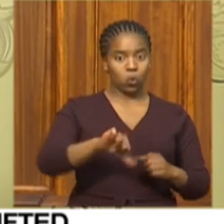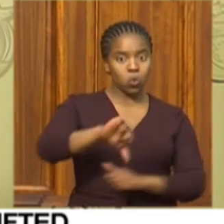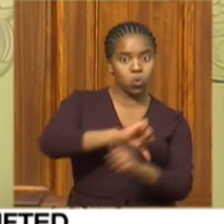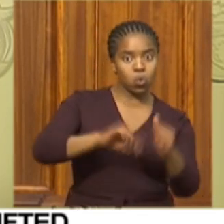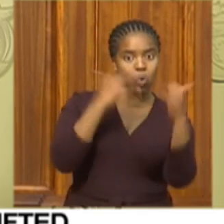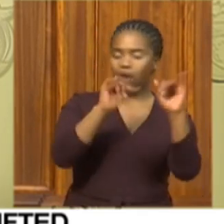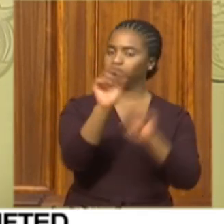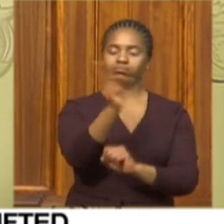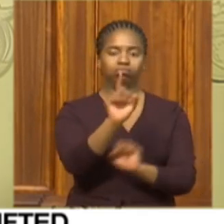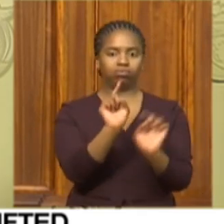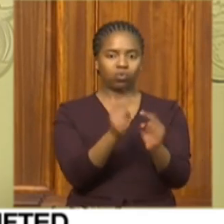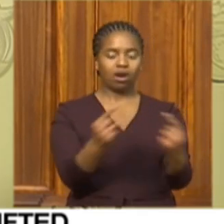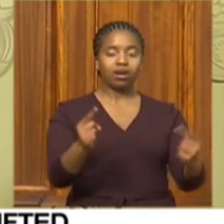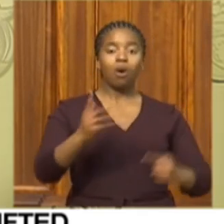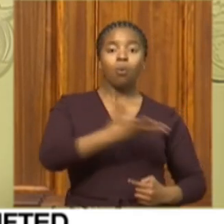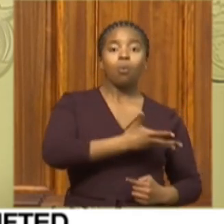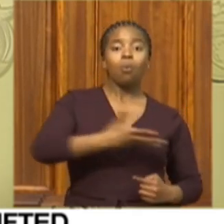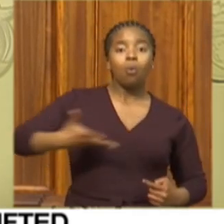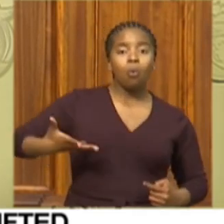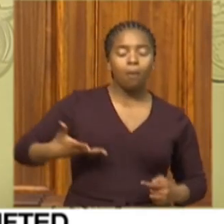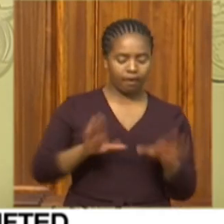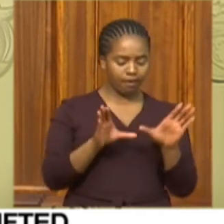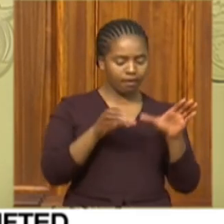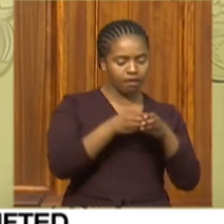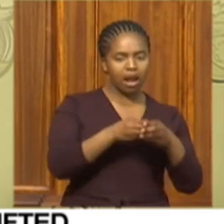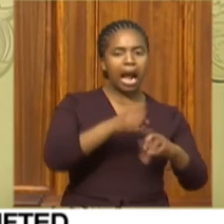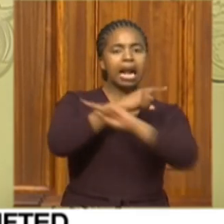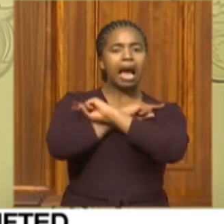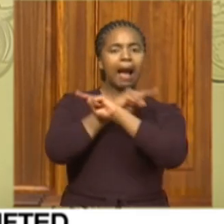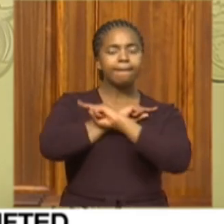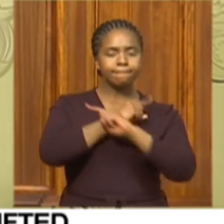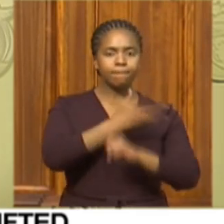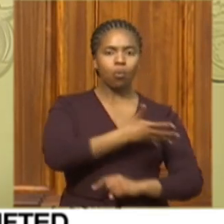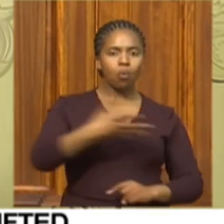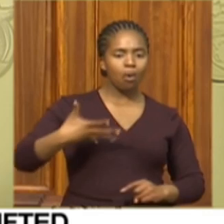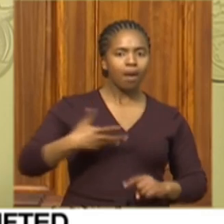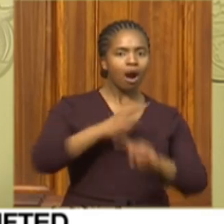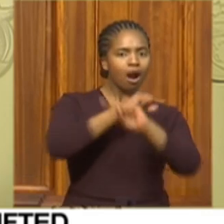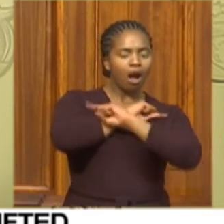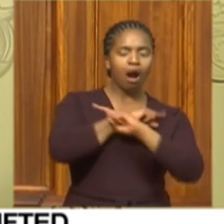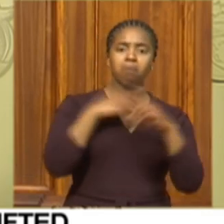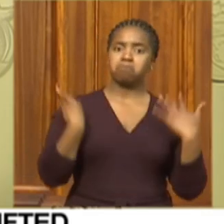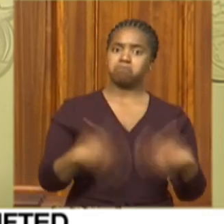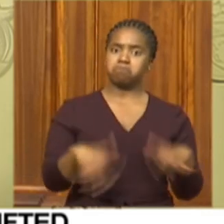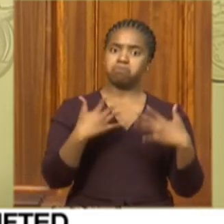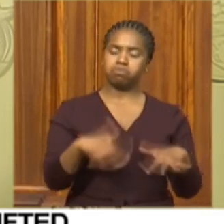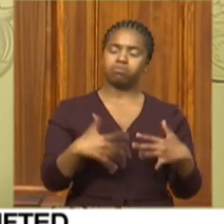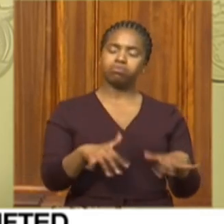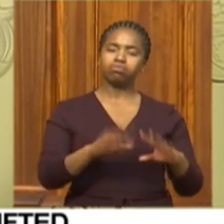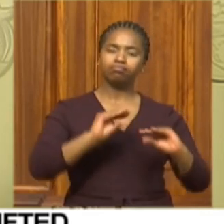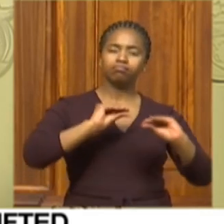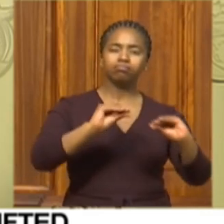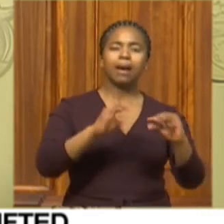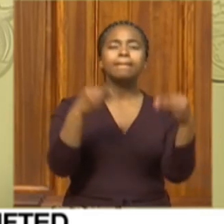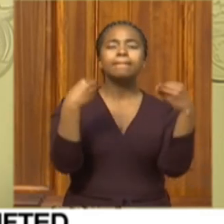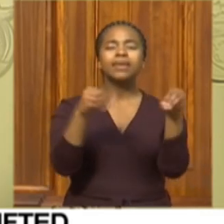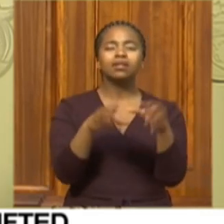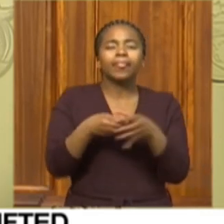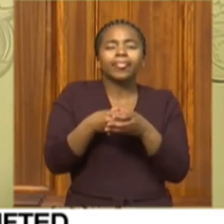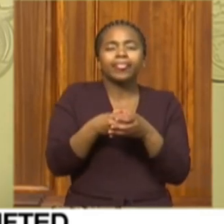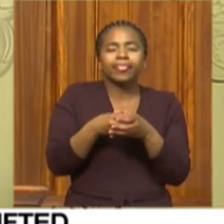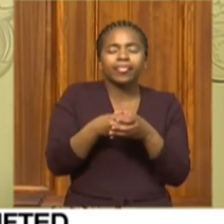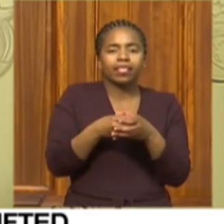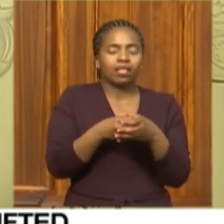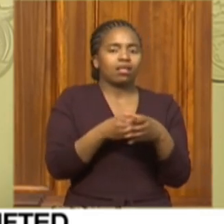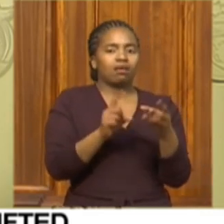change. Women's organizations have also been leading the charge. Small business formations,